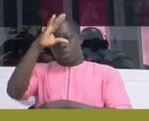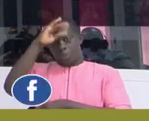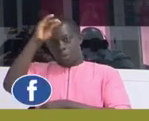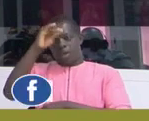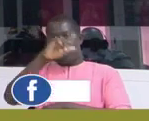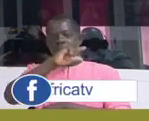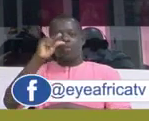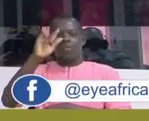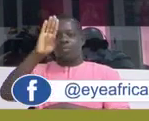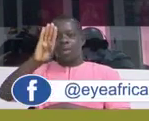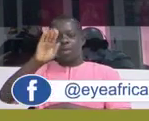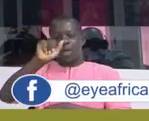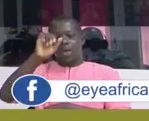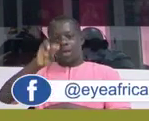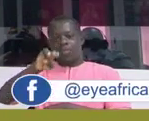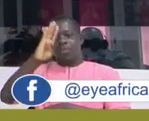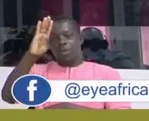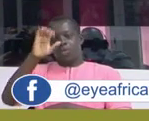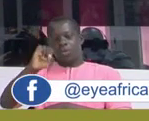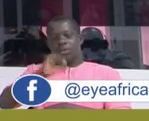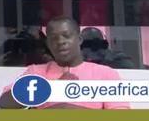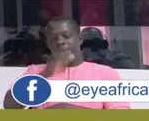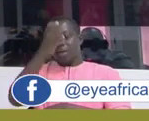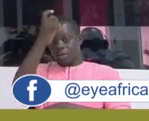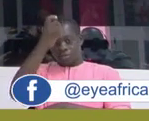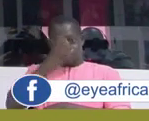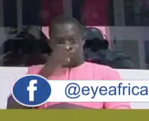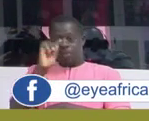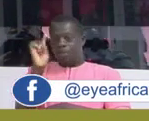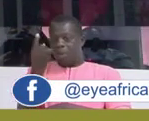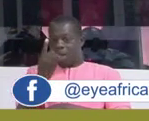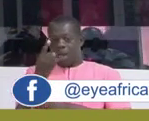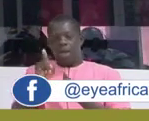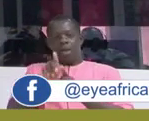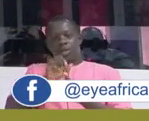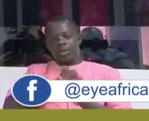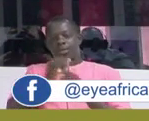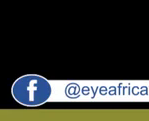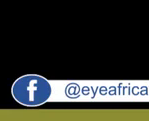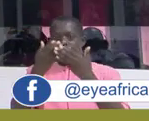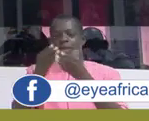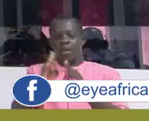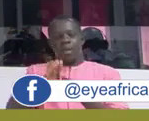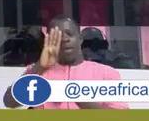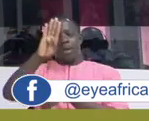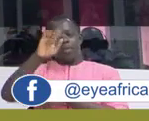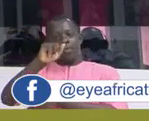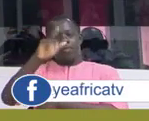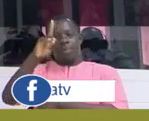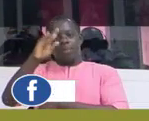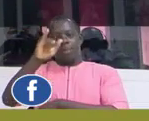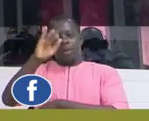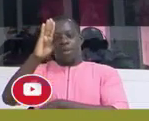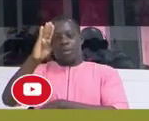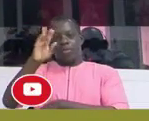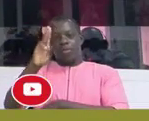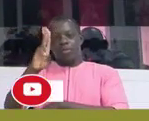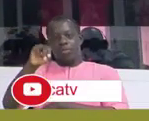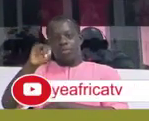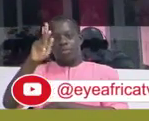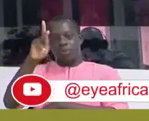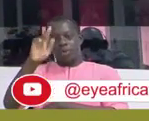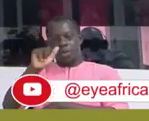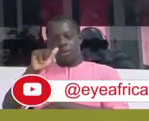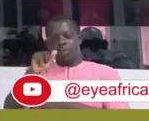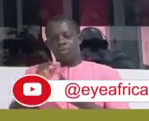it. One boy was there called Bamboo. He got angry. He picked up his bag and left and said,